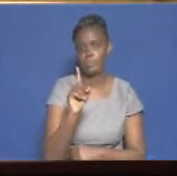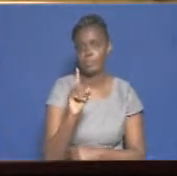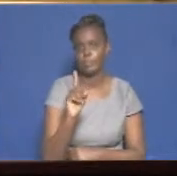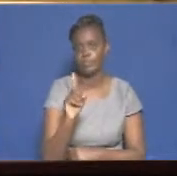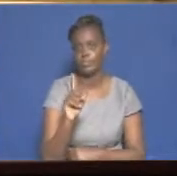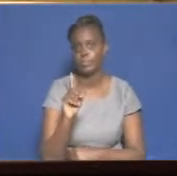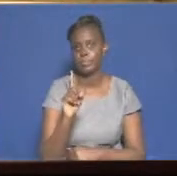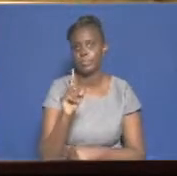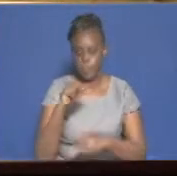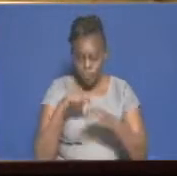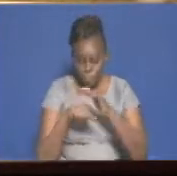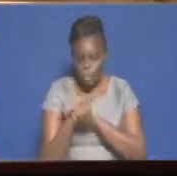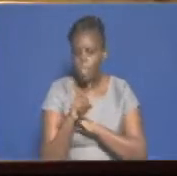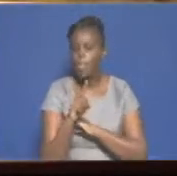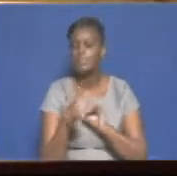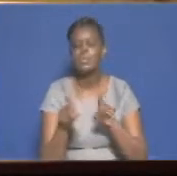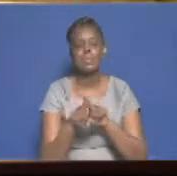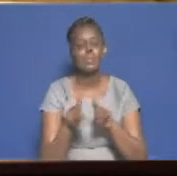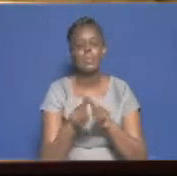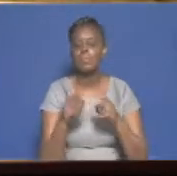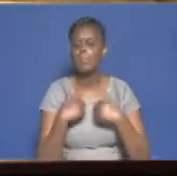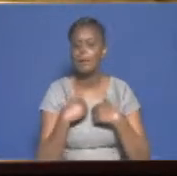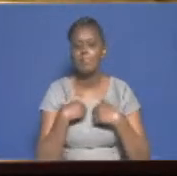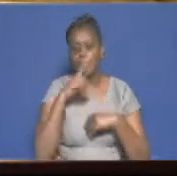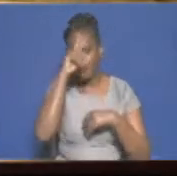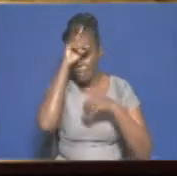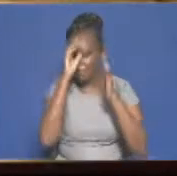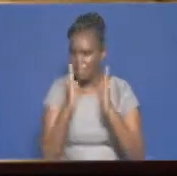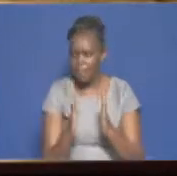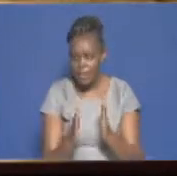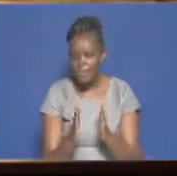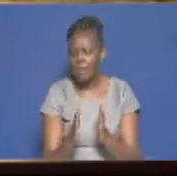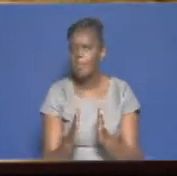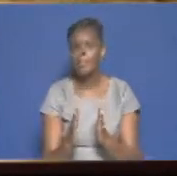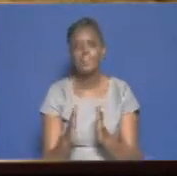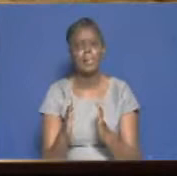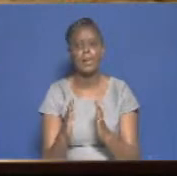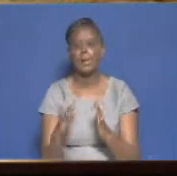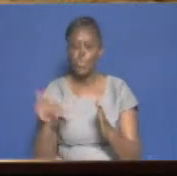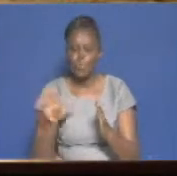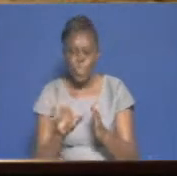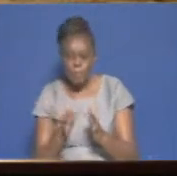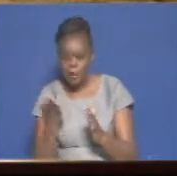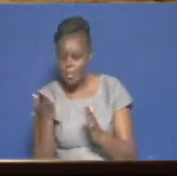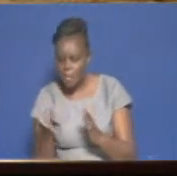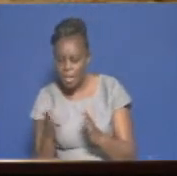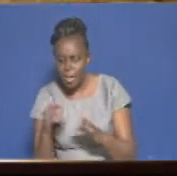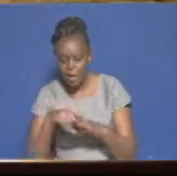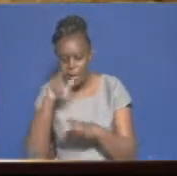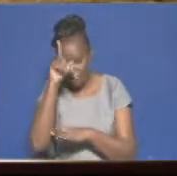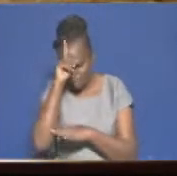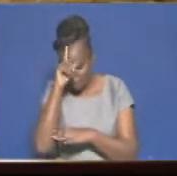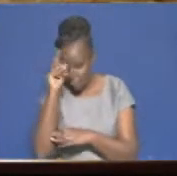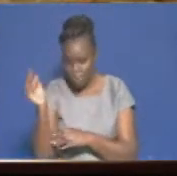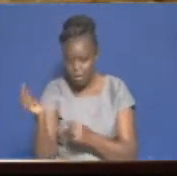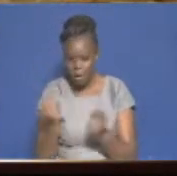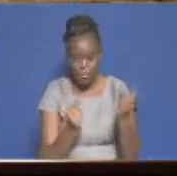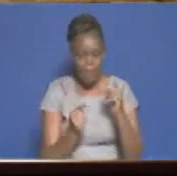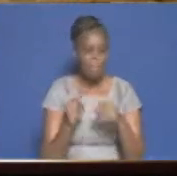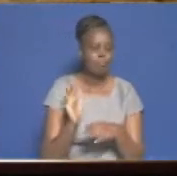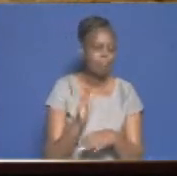just walk in, as long as villagers and your clan, men, clans, women, and they come singing, and then